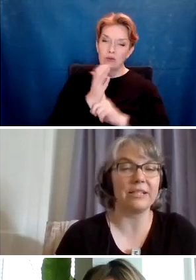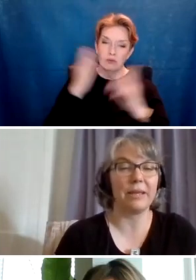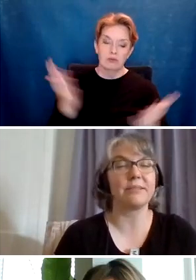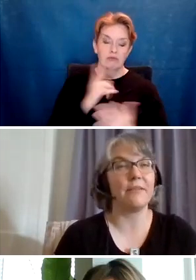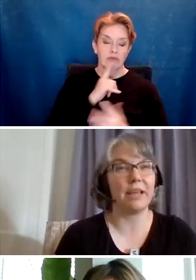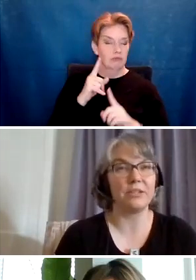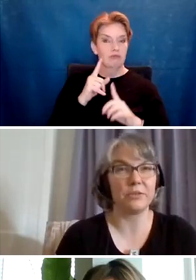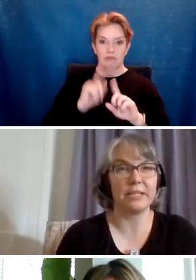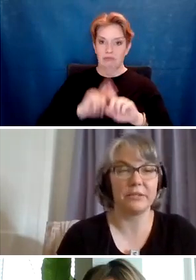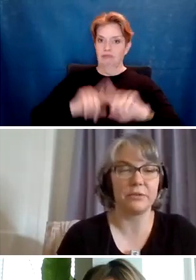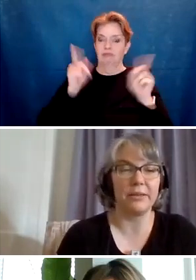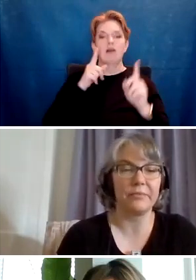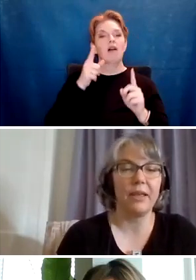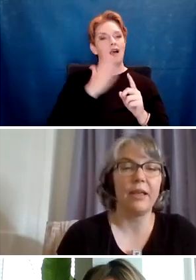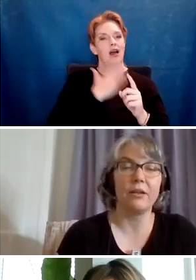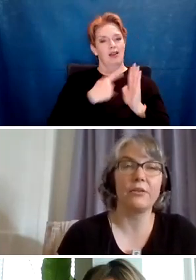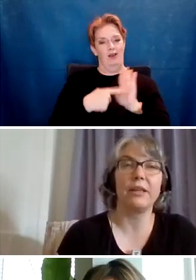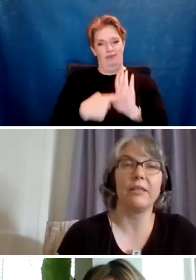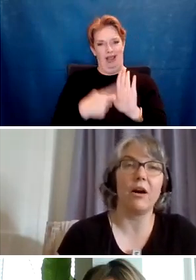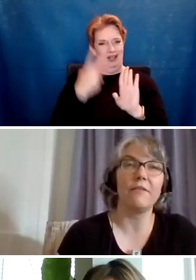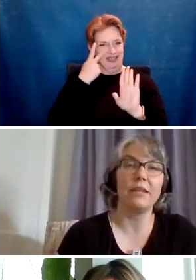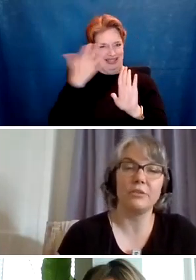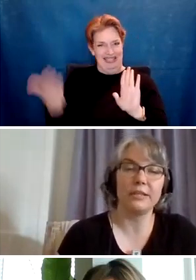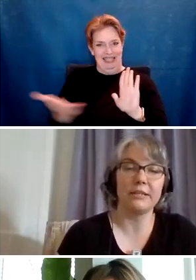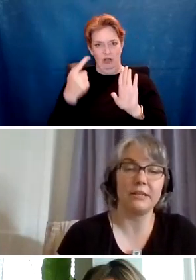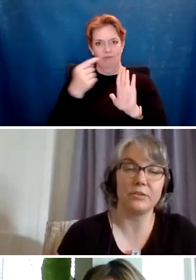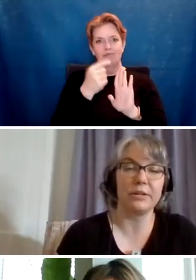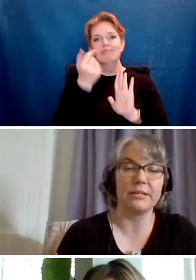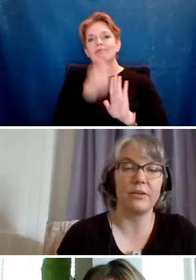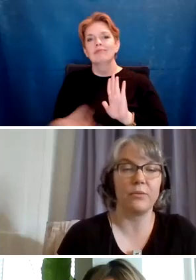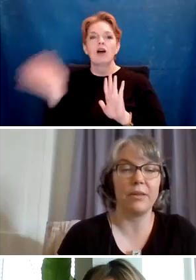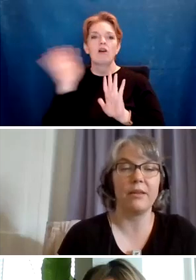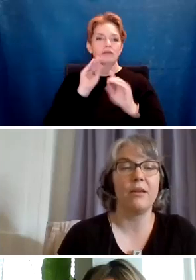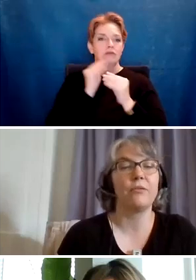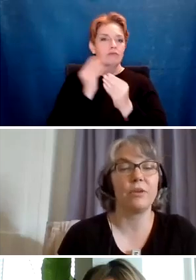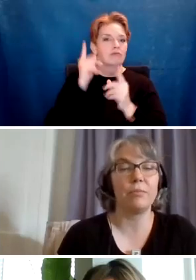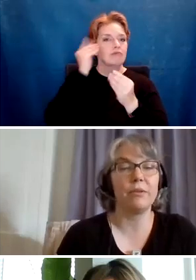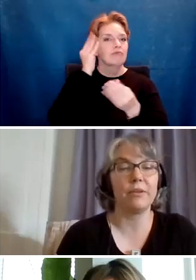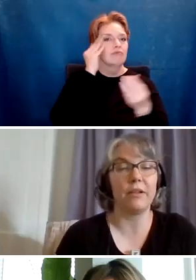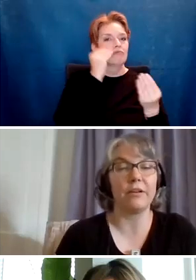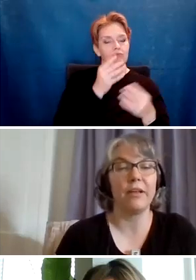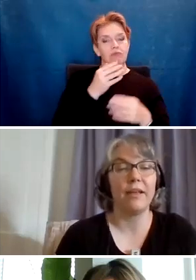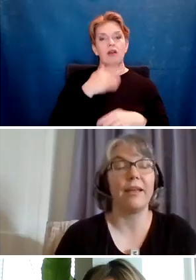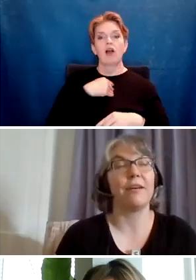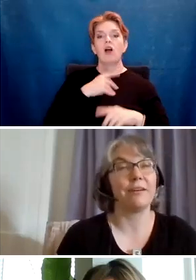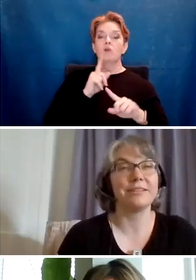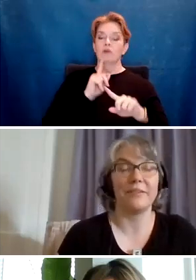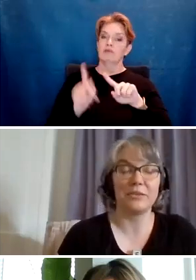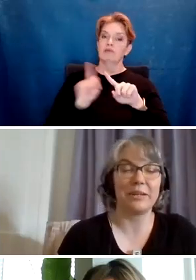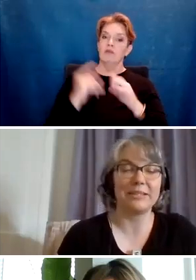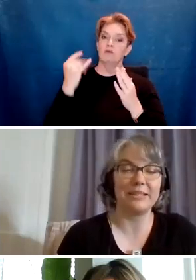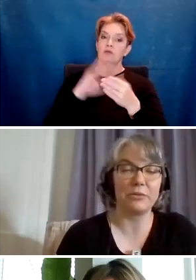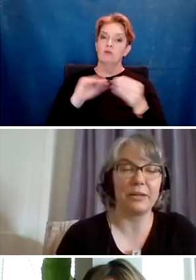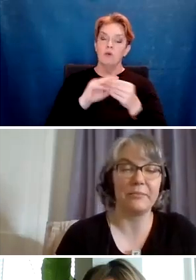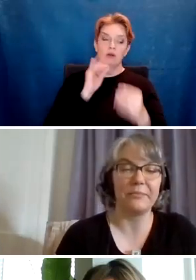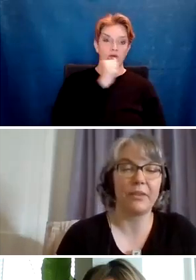several aspects of that diverse history, including the often intersecting stories of women, free people of color, and artists of the